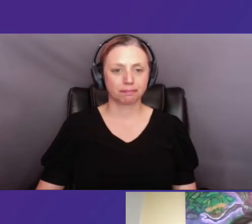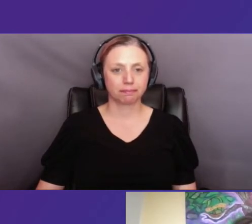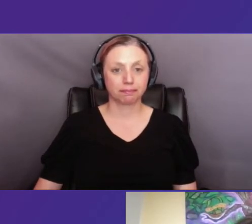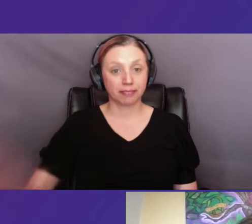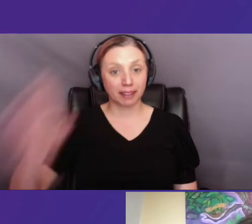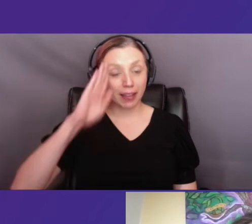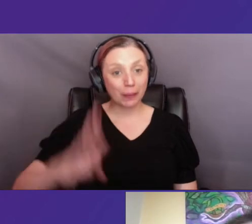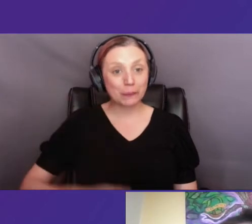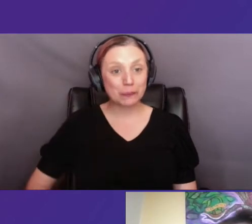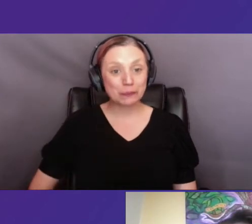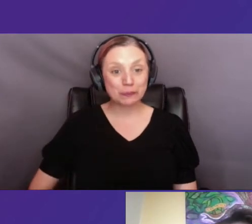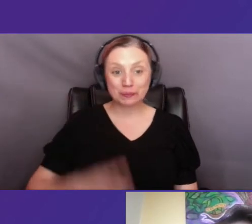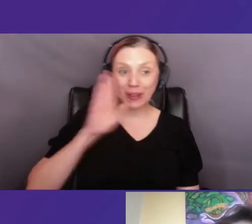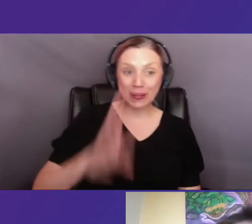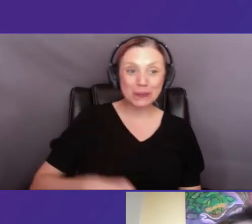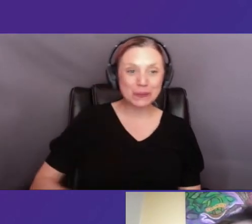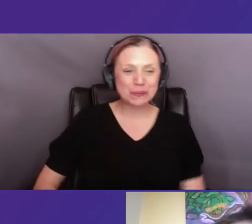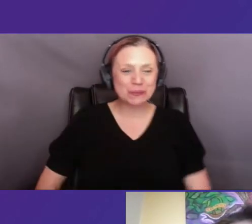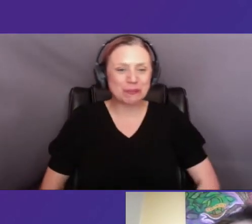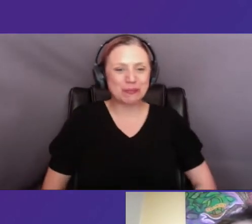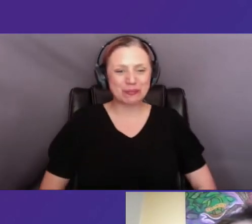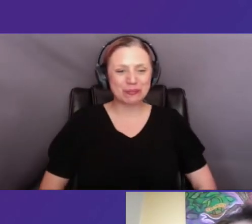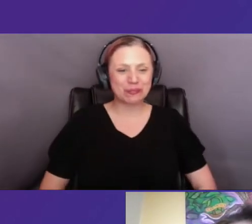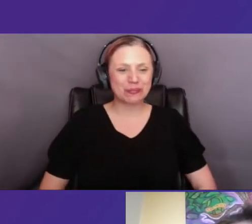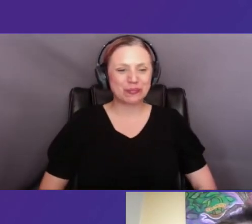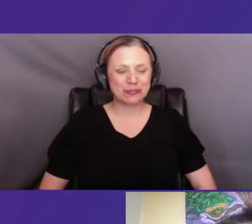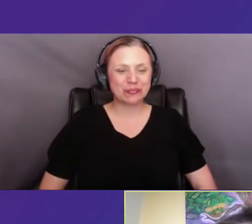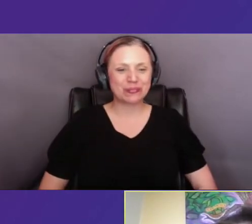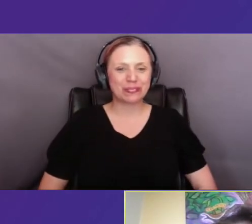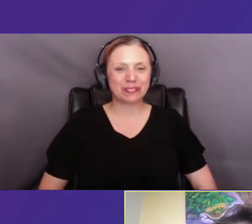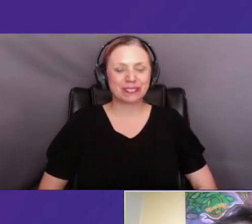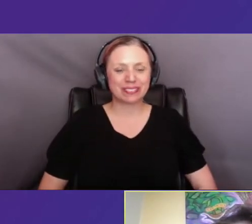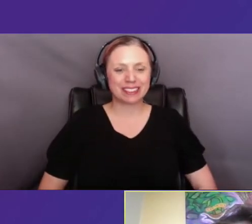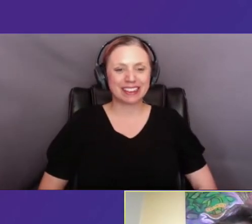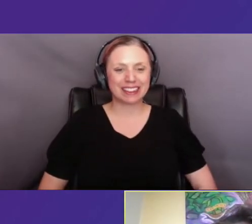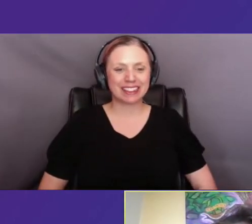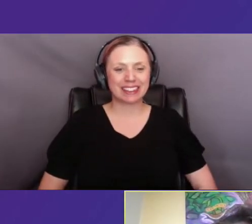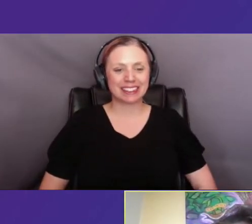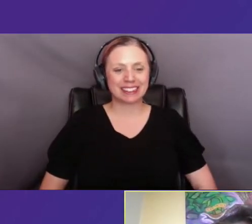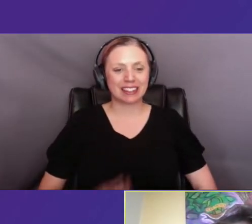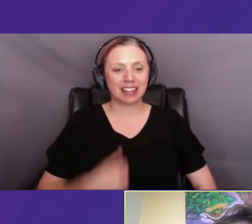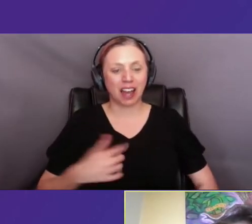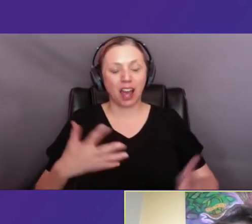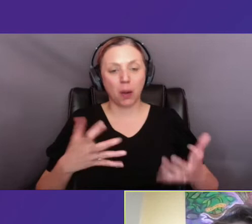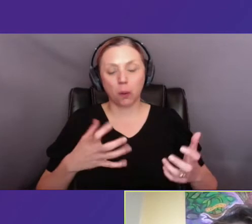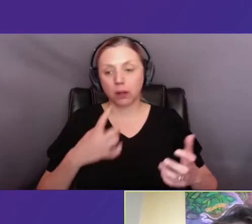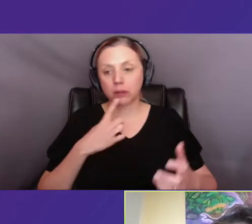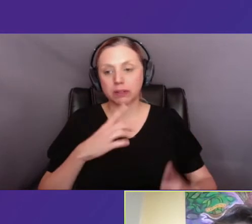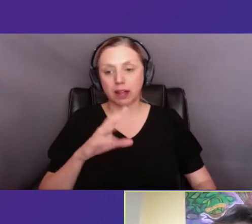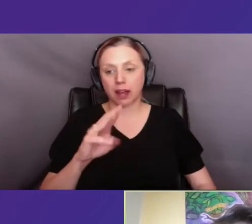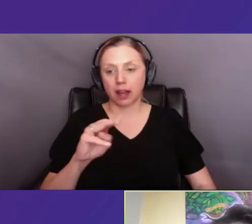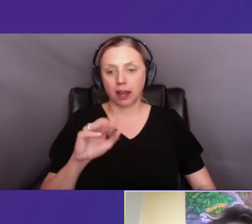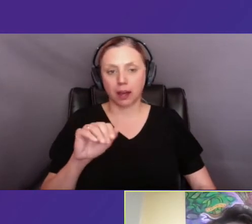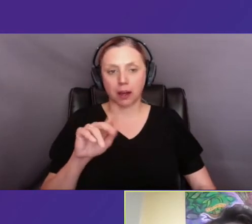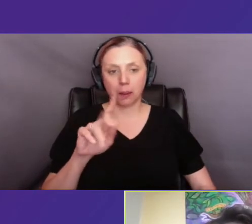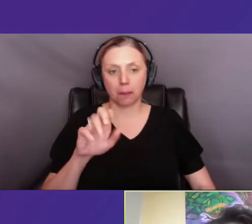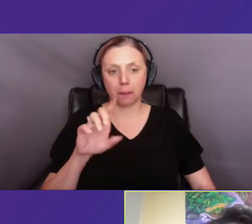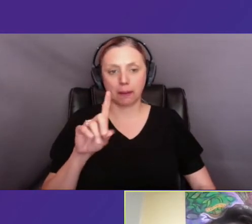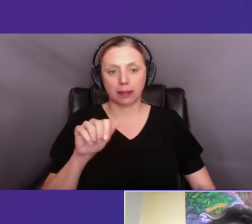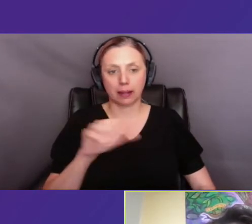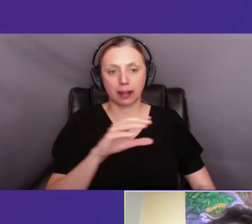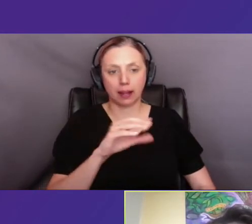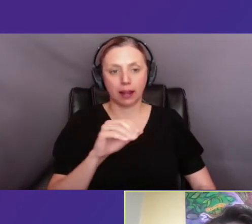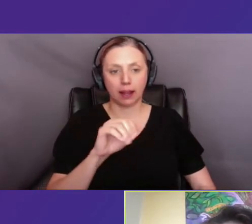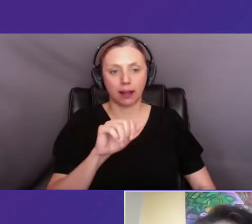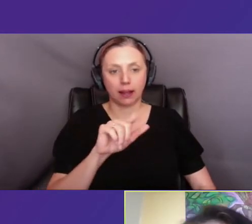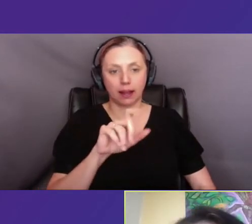Hello. Hello. Ananya. Yeah, I just want to say, Makeda and Alexandra, there were a lot of things